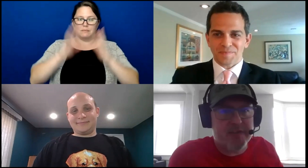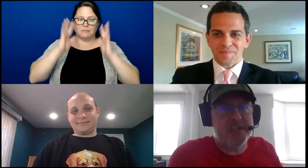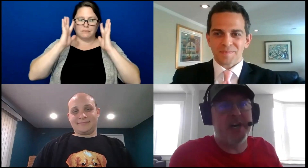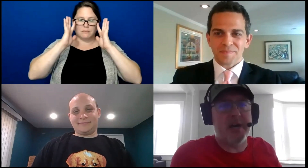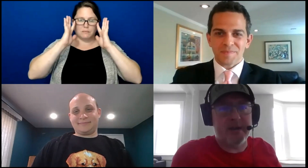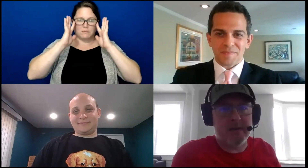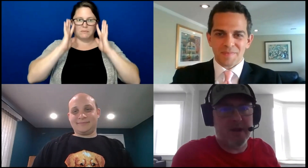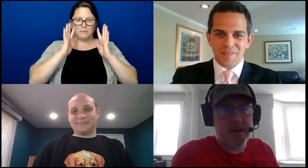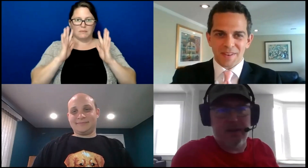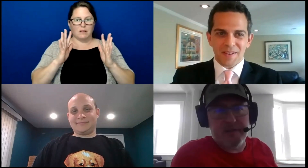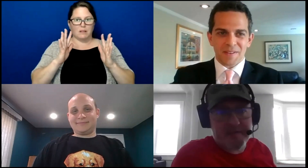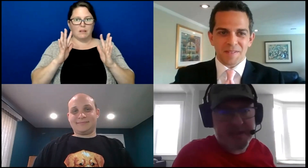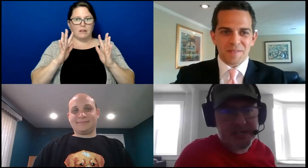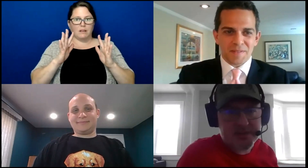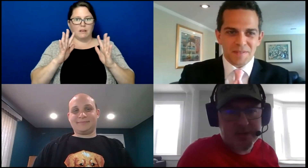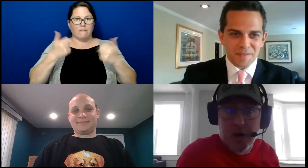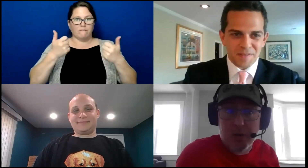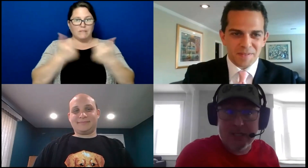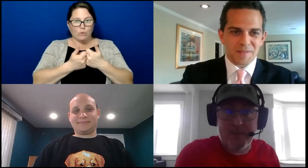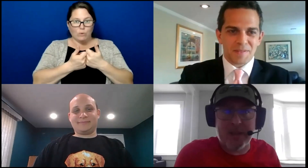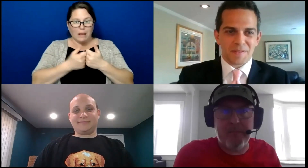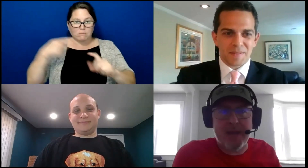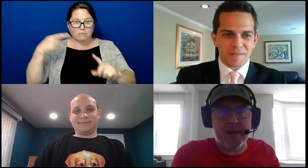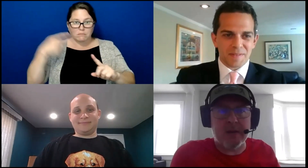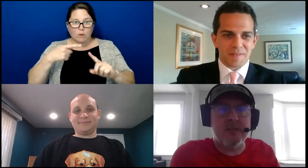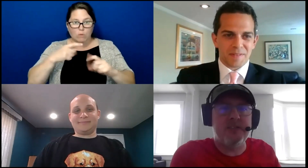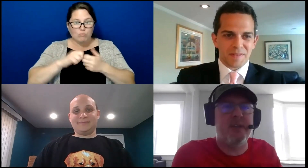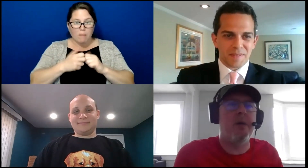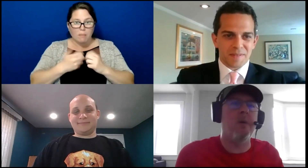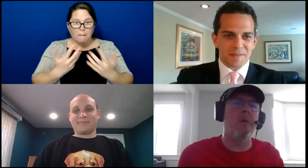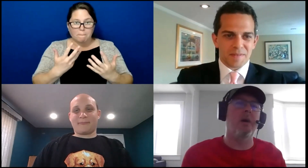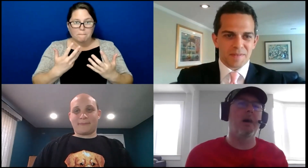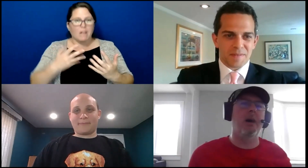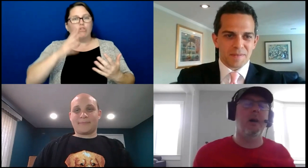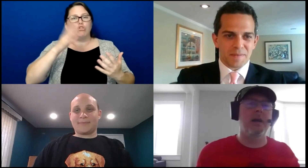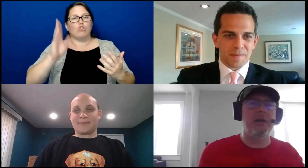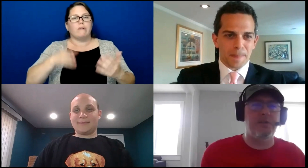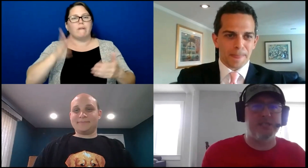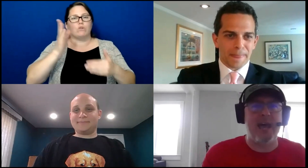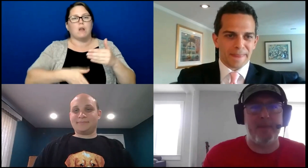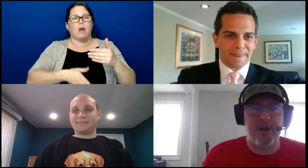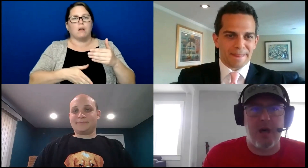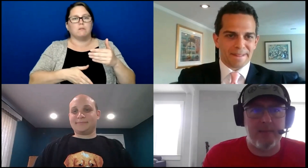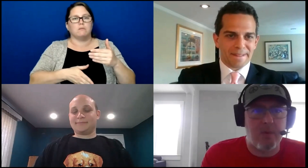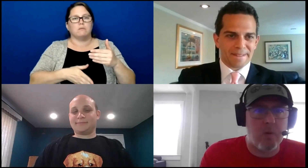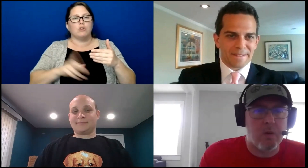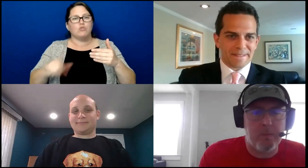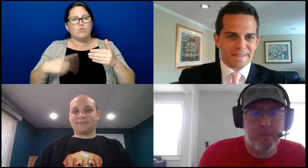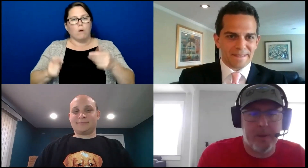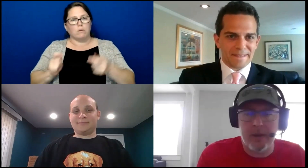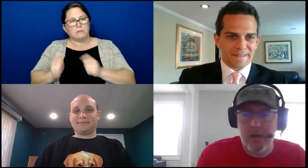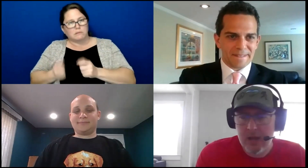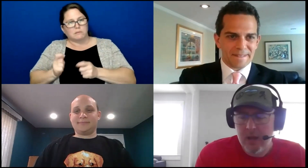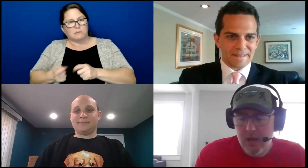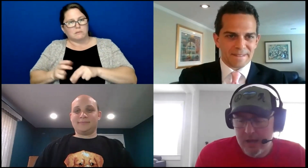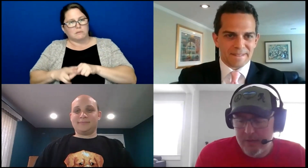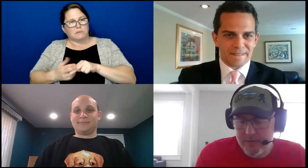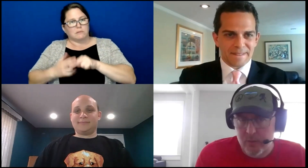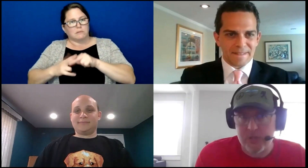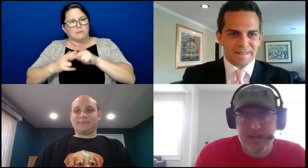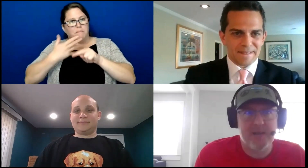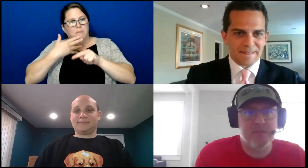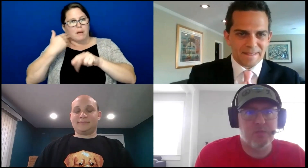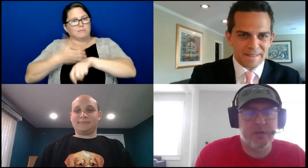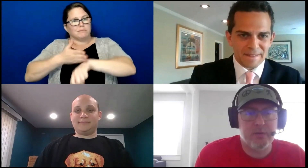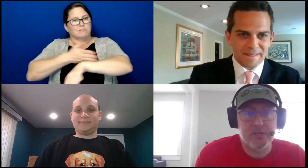is they're never done, right? You never finish them. You can always make them better. So it used to happen a lot more, but